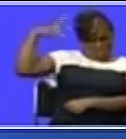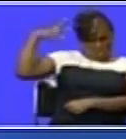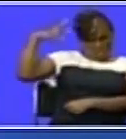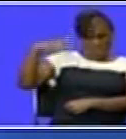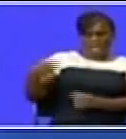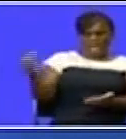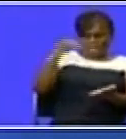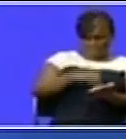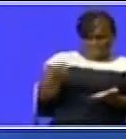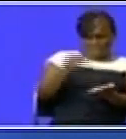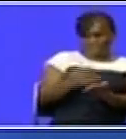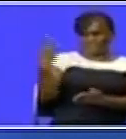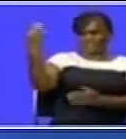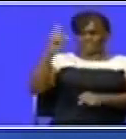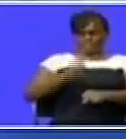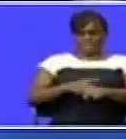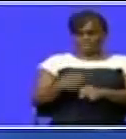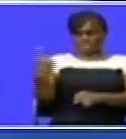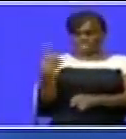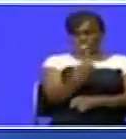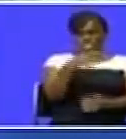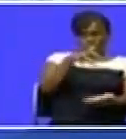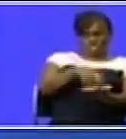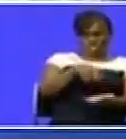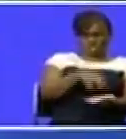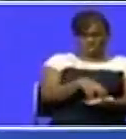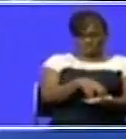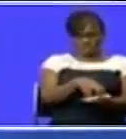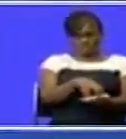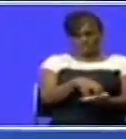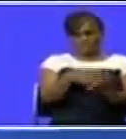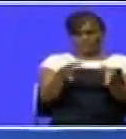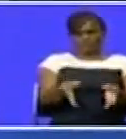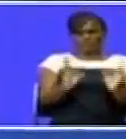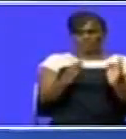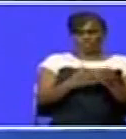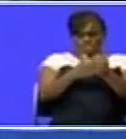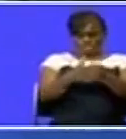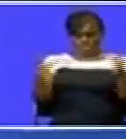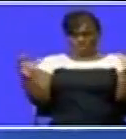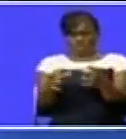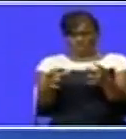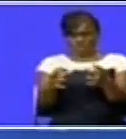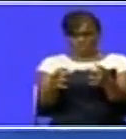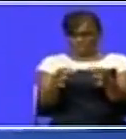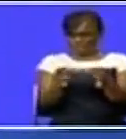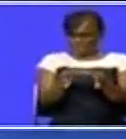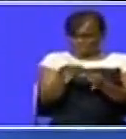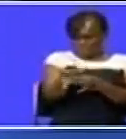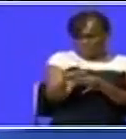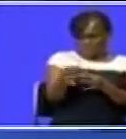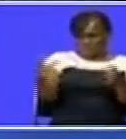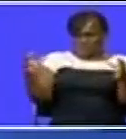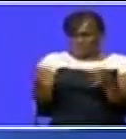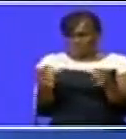exercise is repeated 3 times at each of the stations. Victor Mutuma, Born Free official leading one group, noted that at that distance, his group